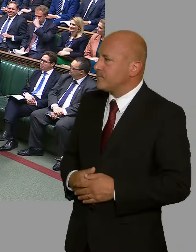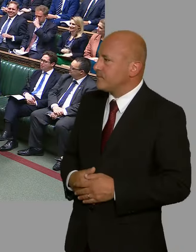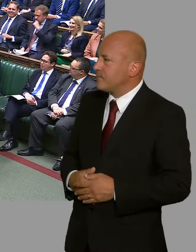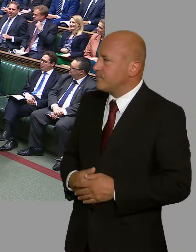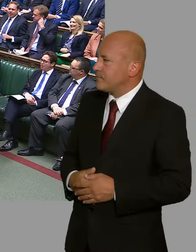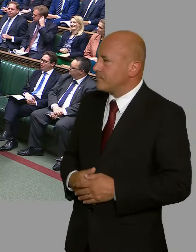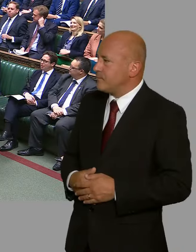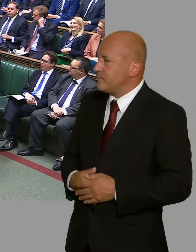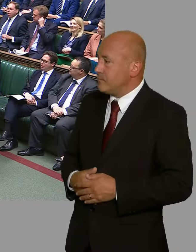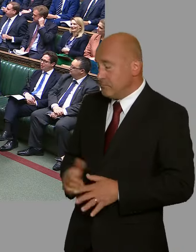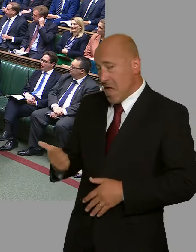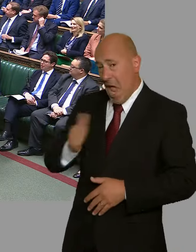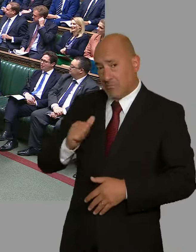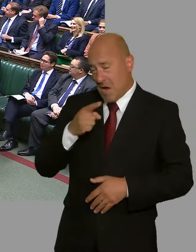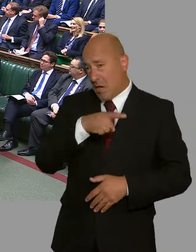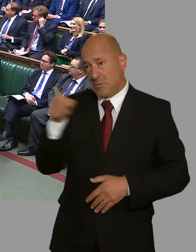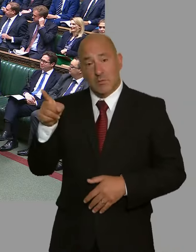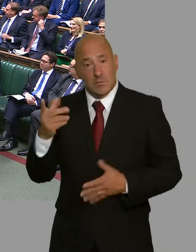Mr. Speaker.